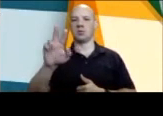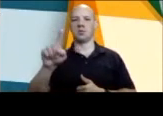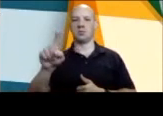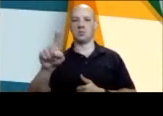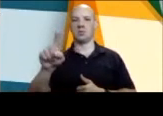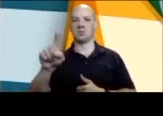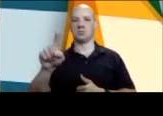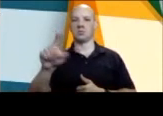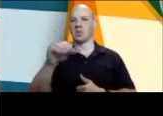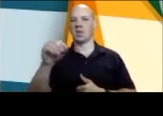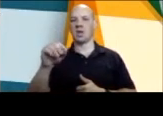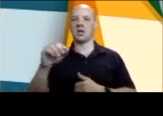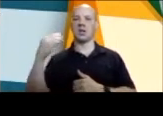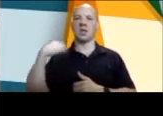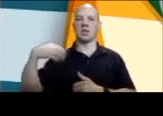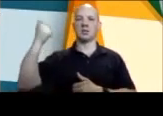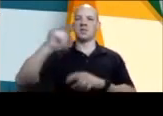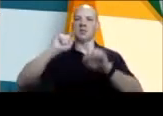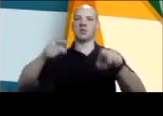200-321 and Executive Orders